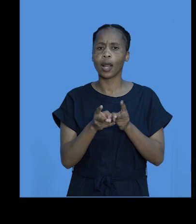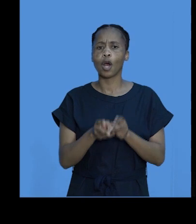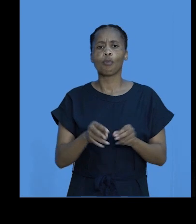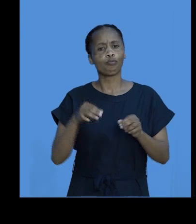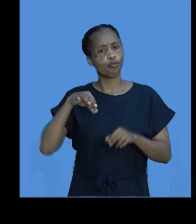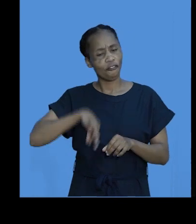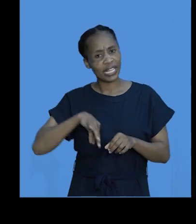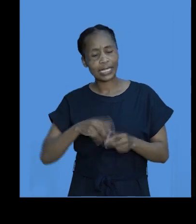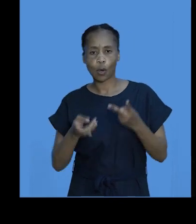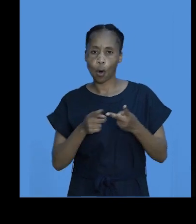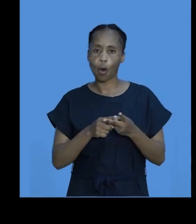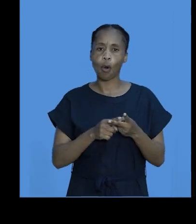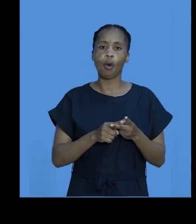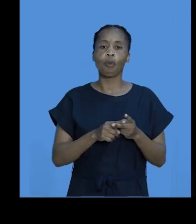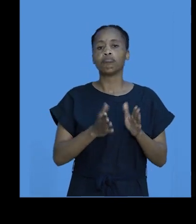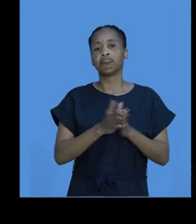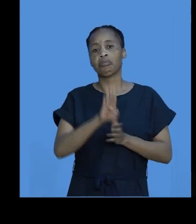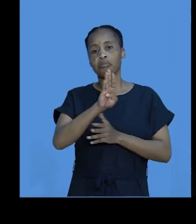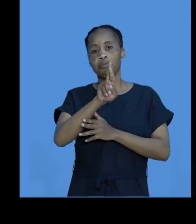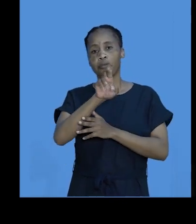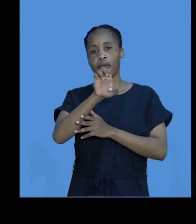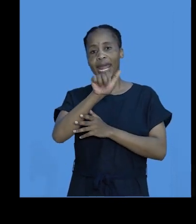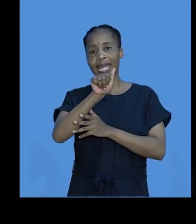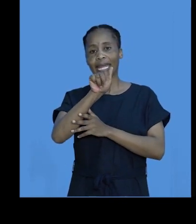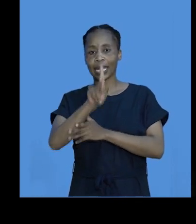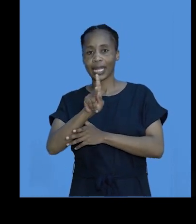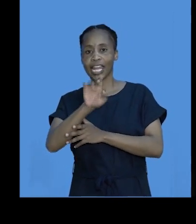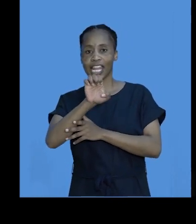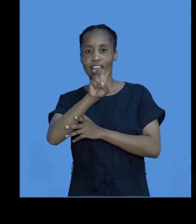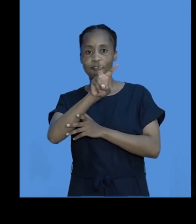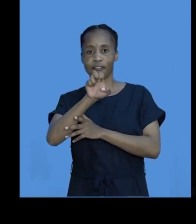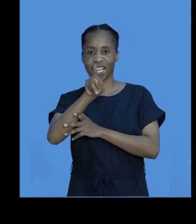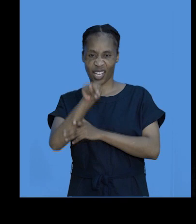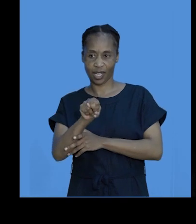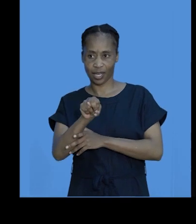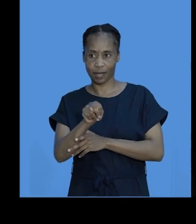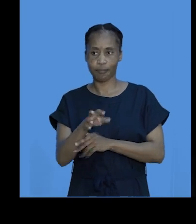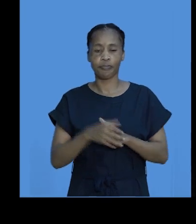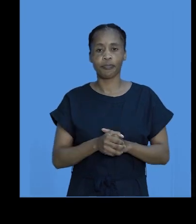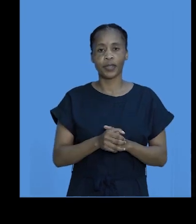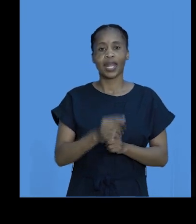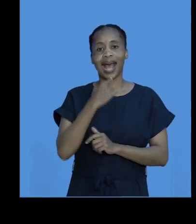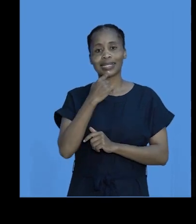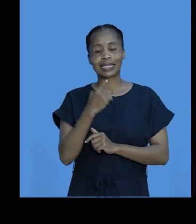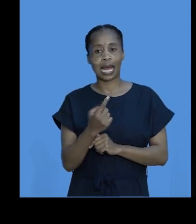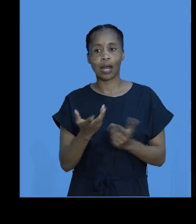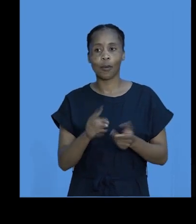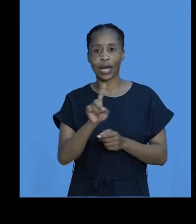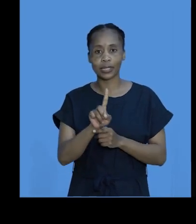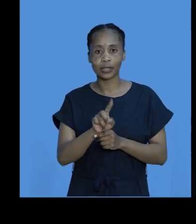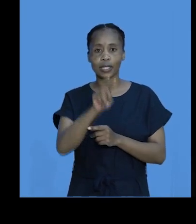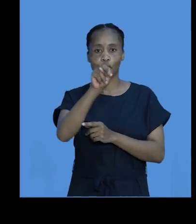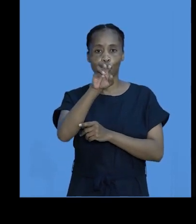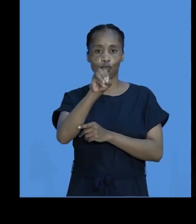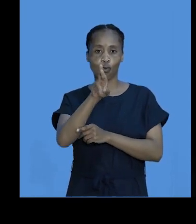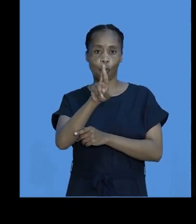normal profit there. Right, now let's go and look at the answer. Right, oh, there is no solution there. So the answer there is going